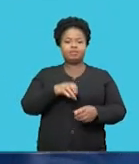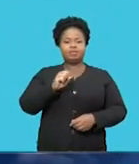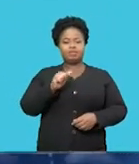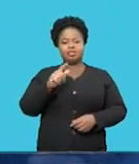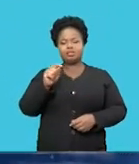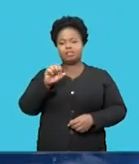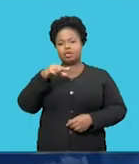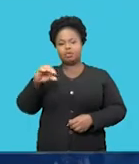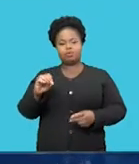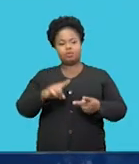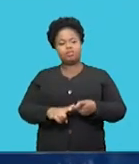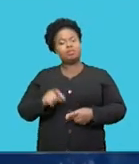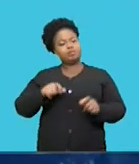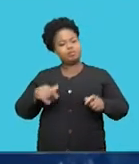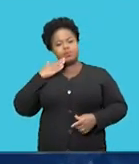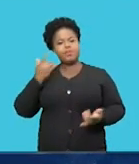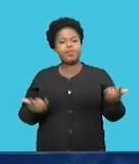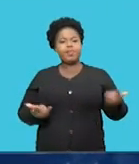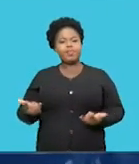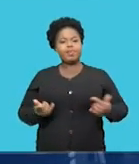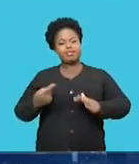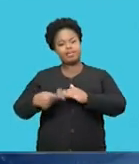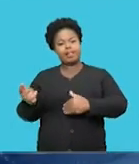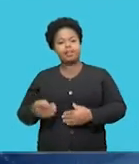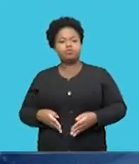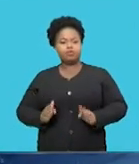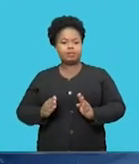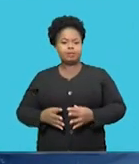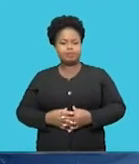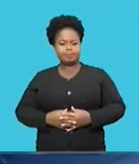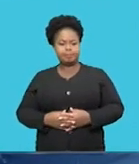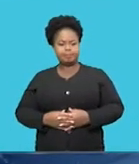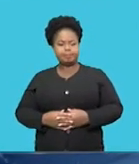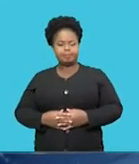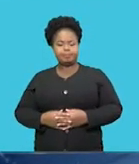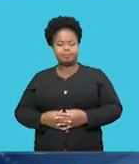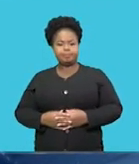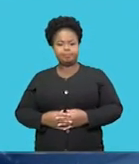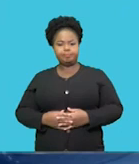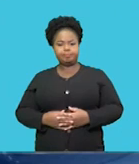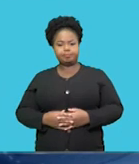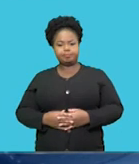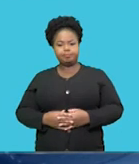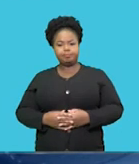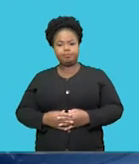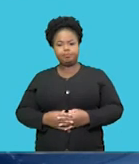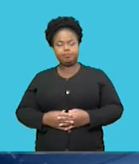ngokunjalo nabathengisi basemgwaqeni. Ezindabeni